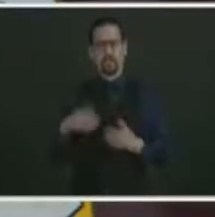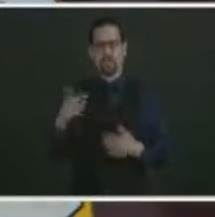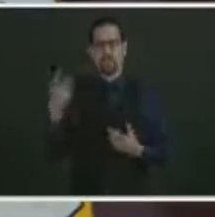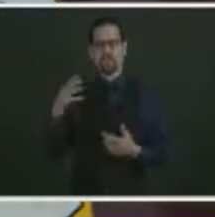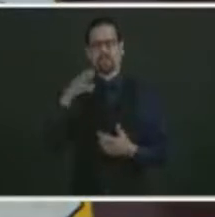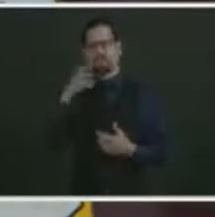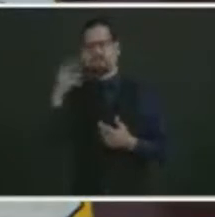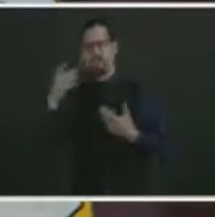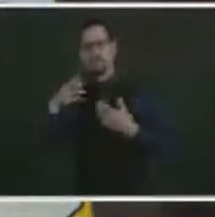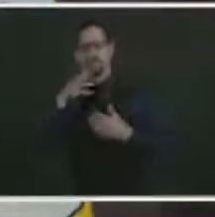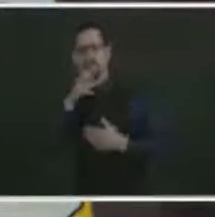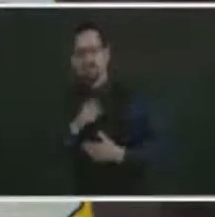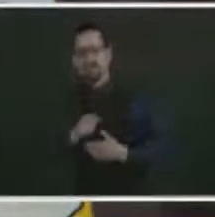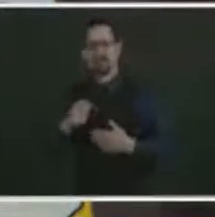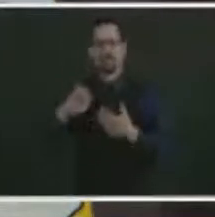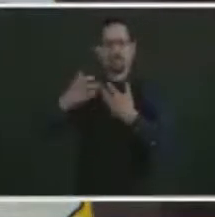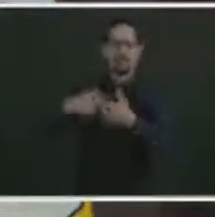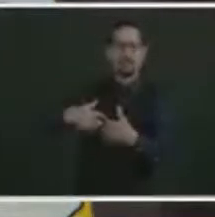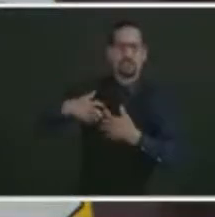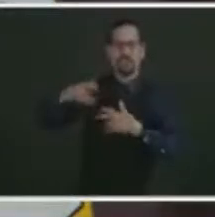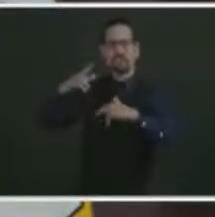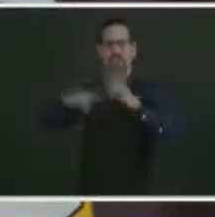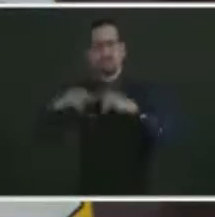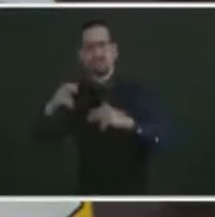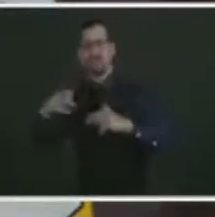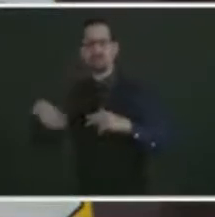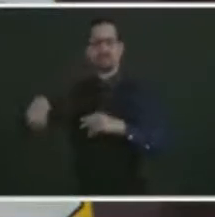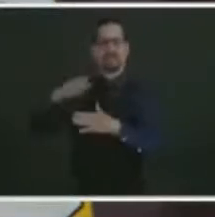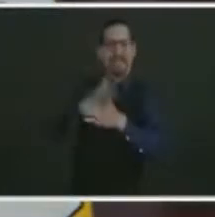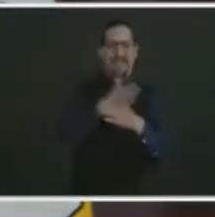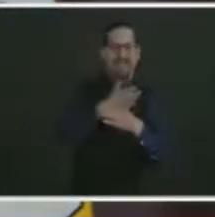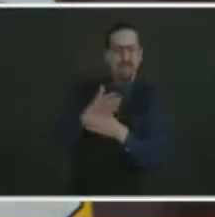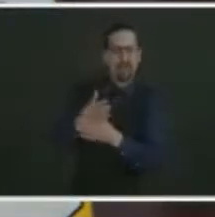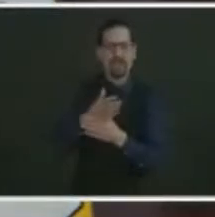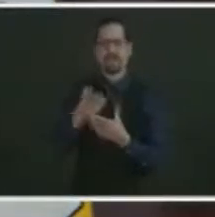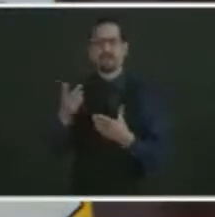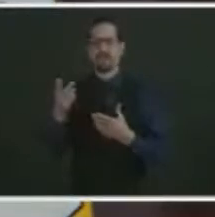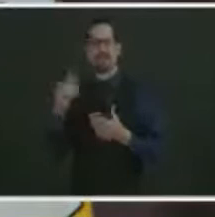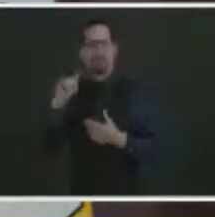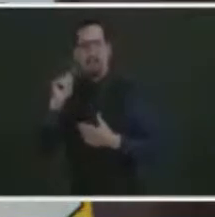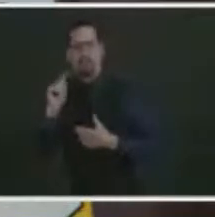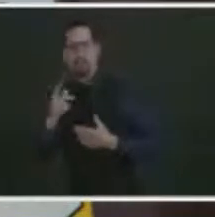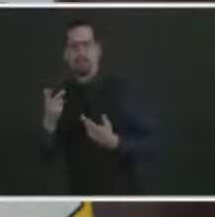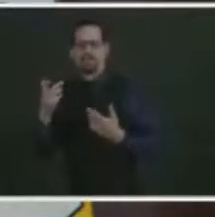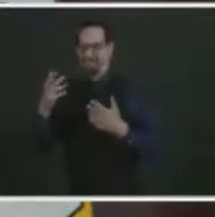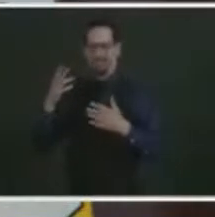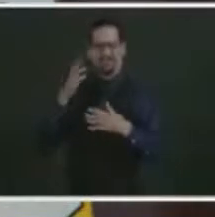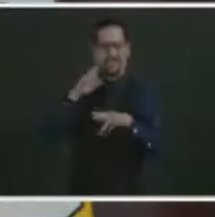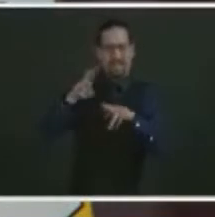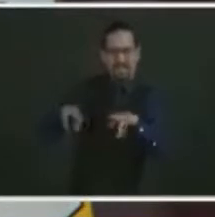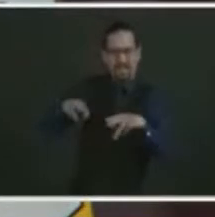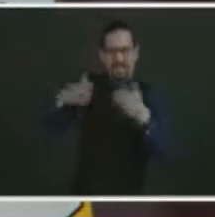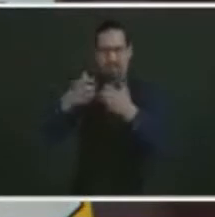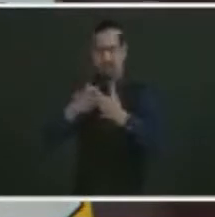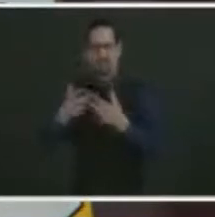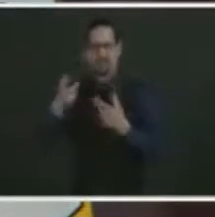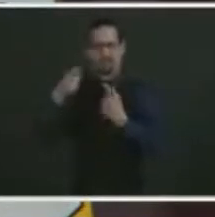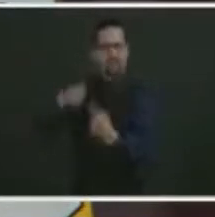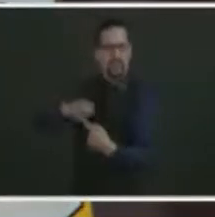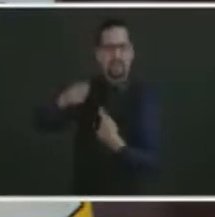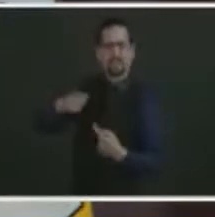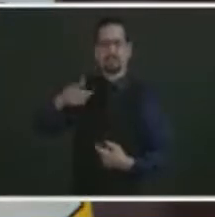have shared rooms, shared bathrooms. They're struggling with infection control,